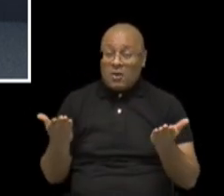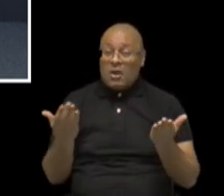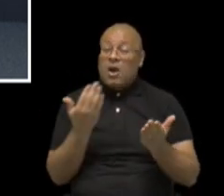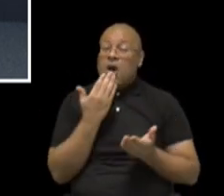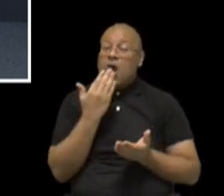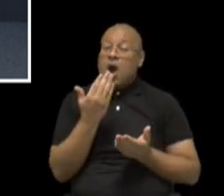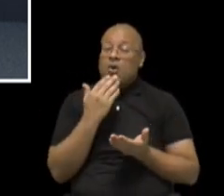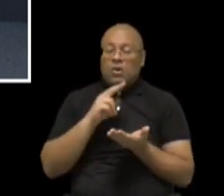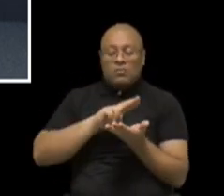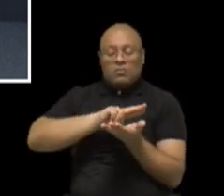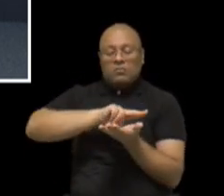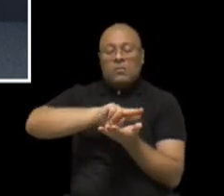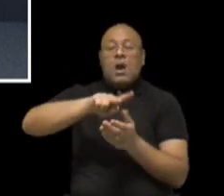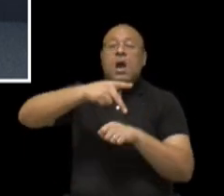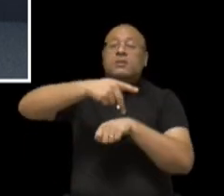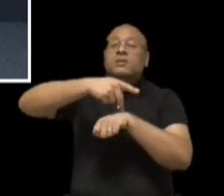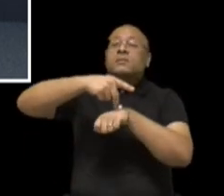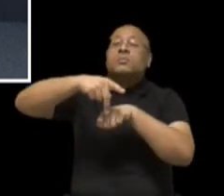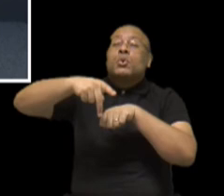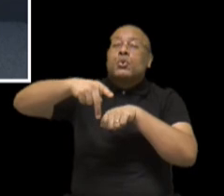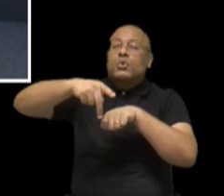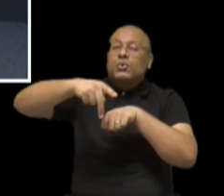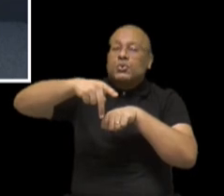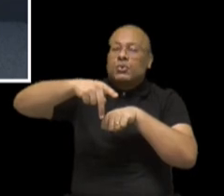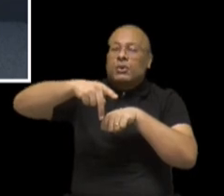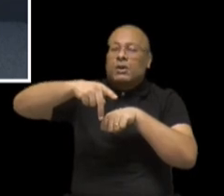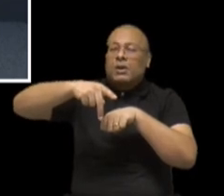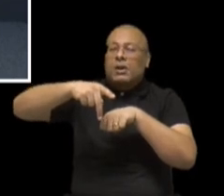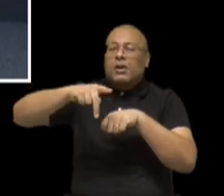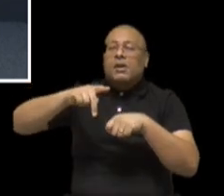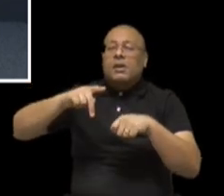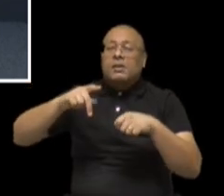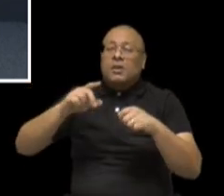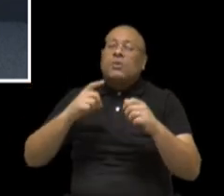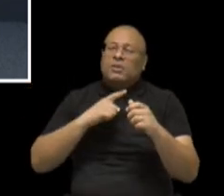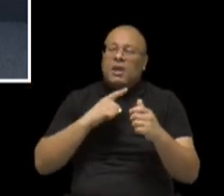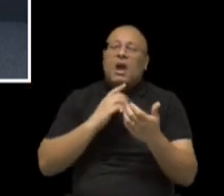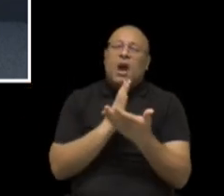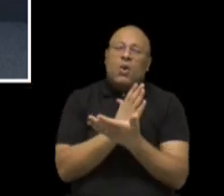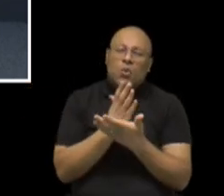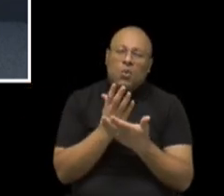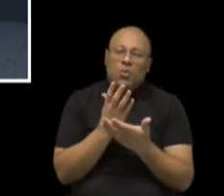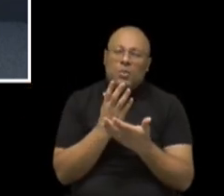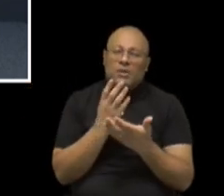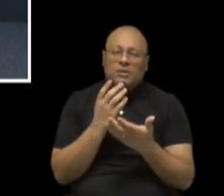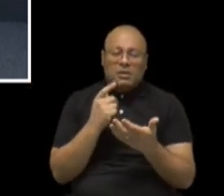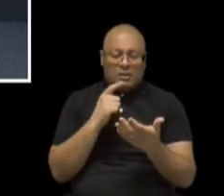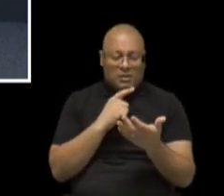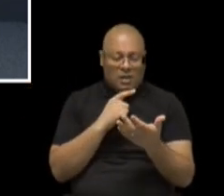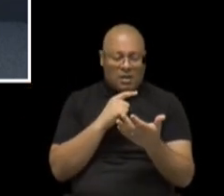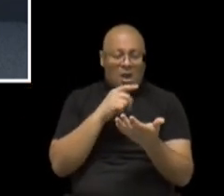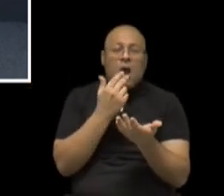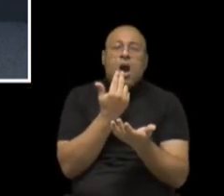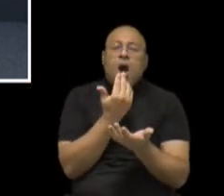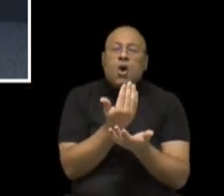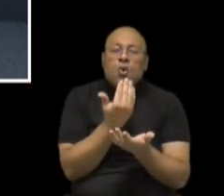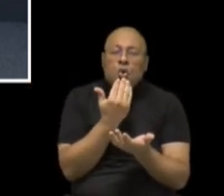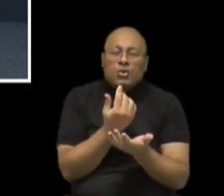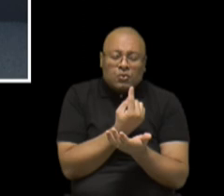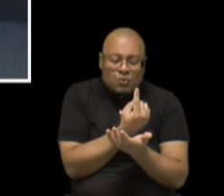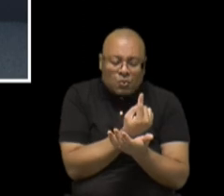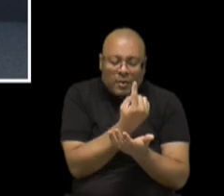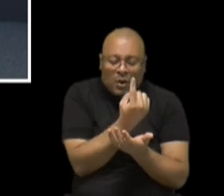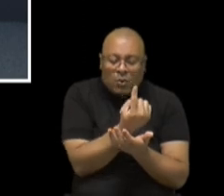palette, because usually apart from the specific colors that then I take out from these works, they